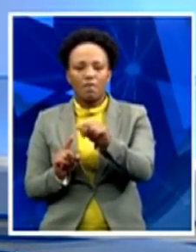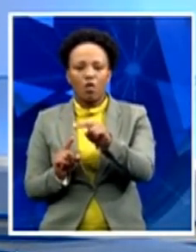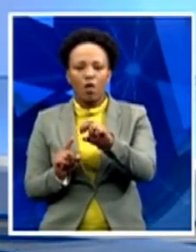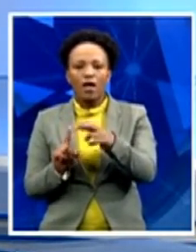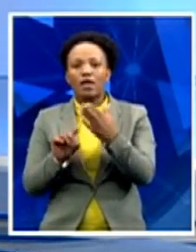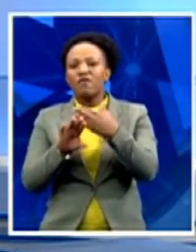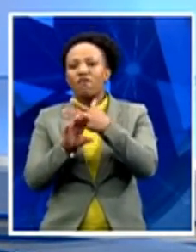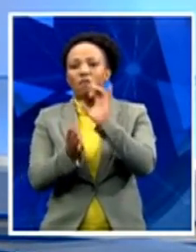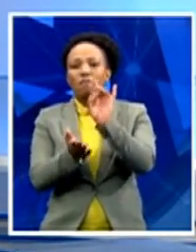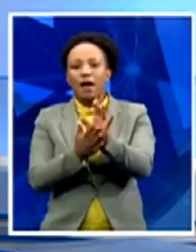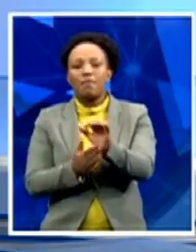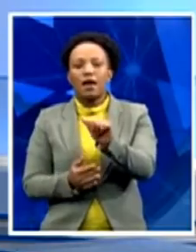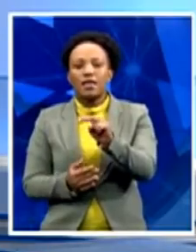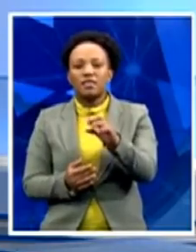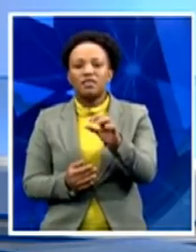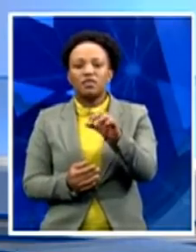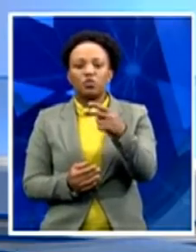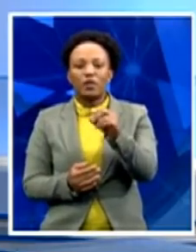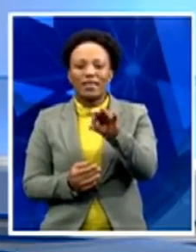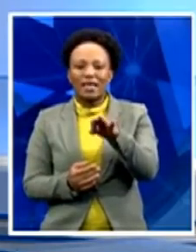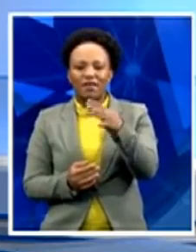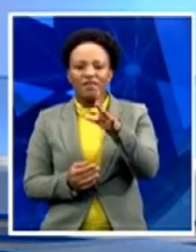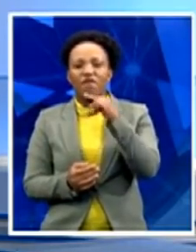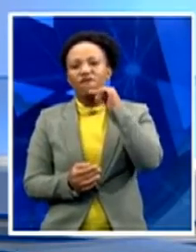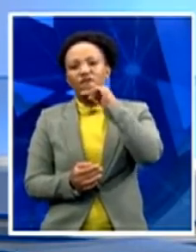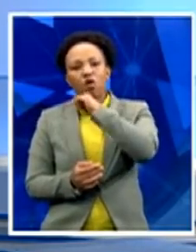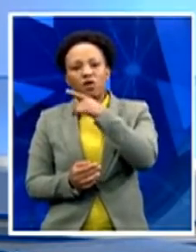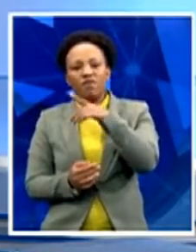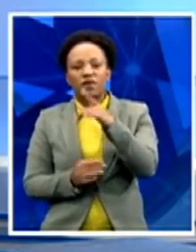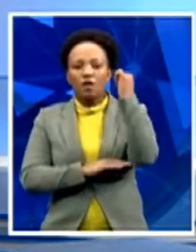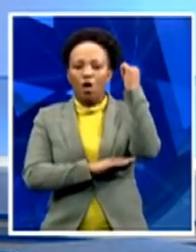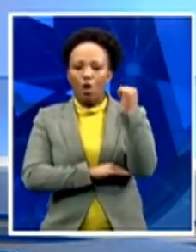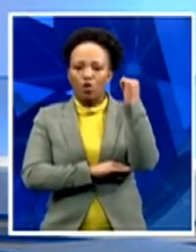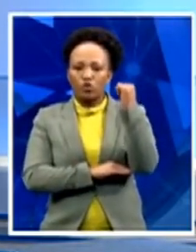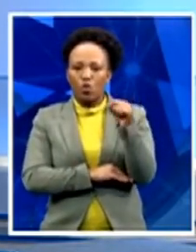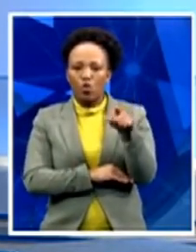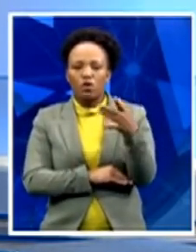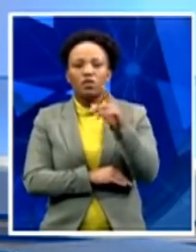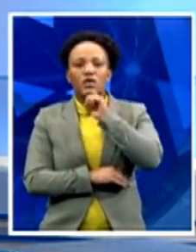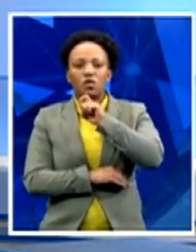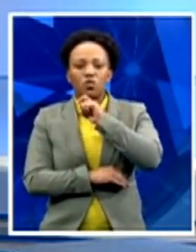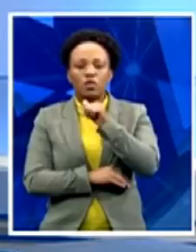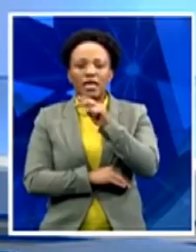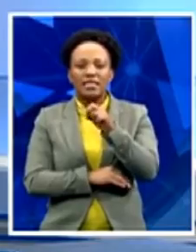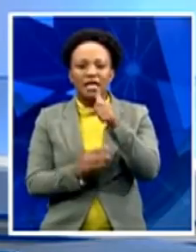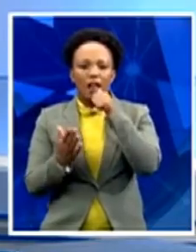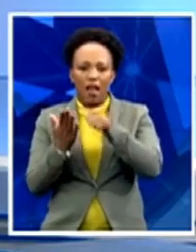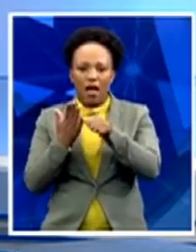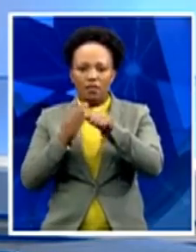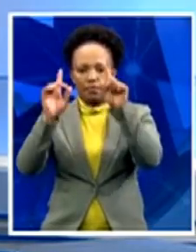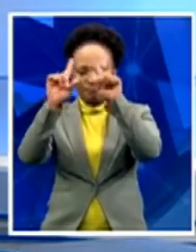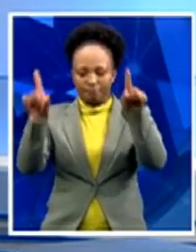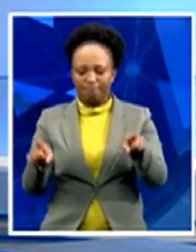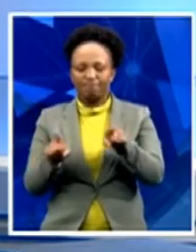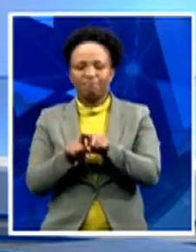allegedly defrauding the National Lotteries Council using the ANC's letterhead. The judge also goes on to into the application of